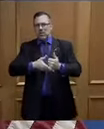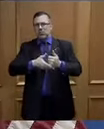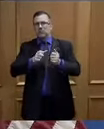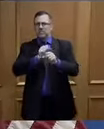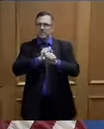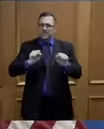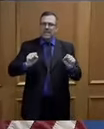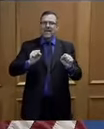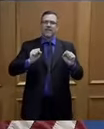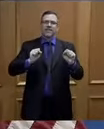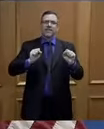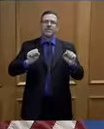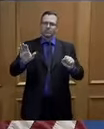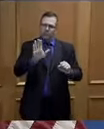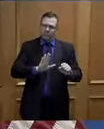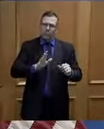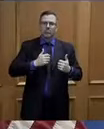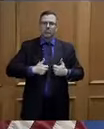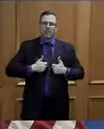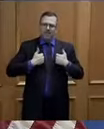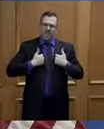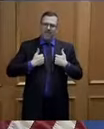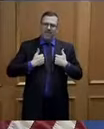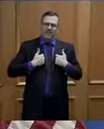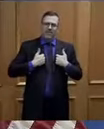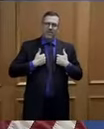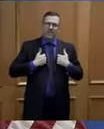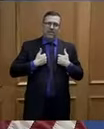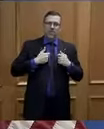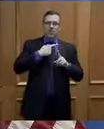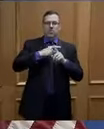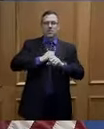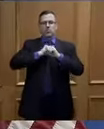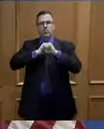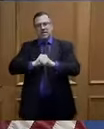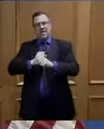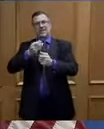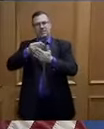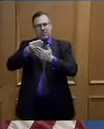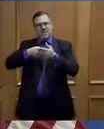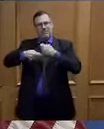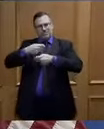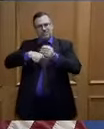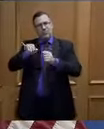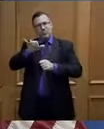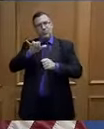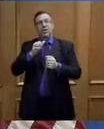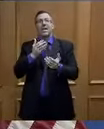state and livelihoods protected in this state. So we thank you.